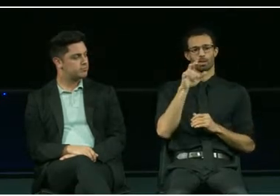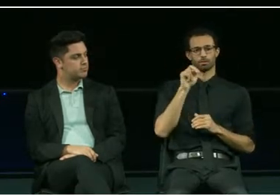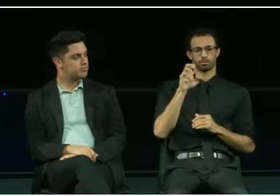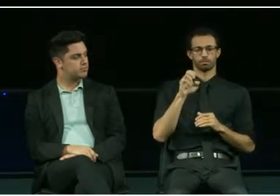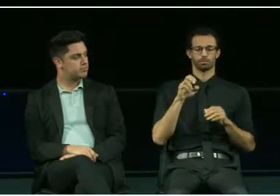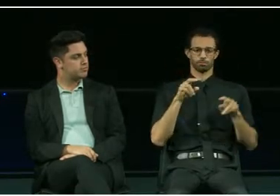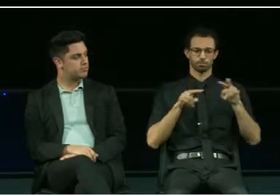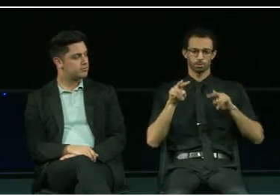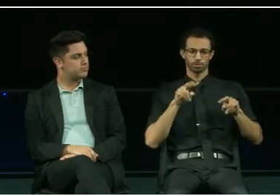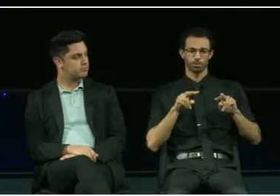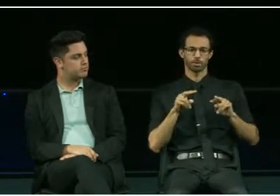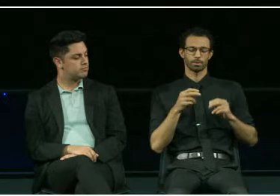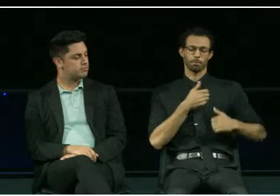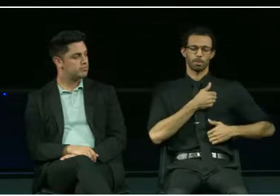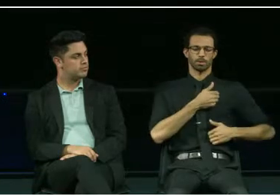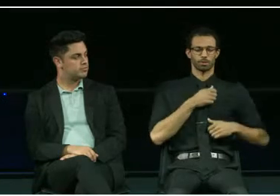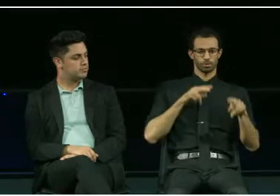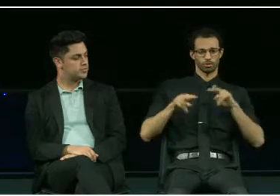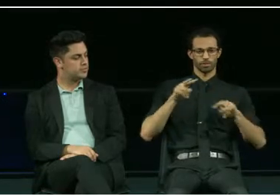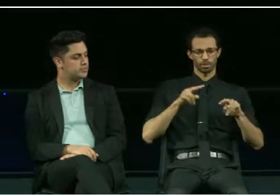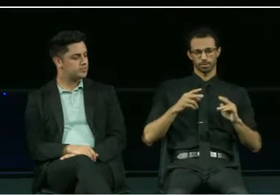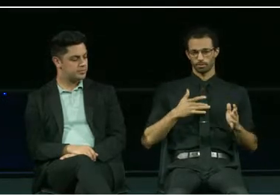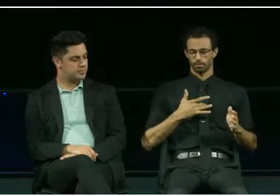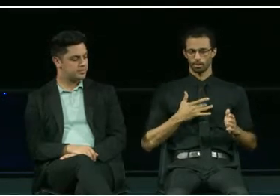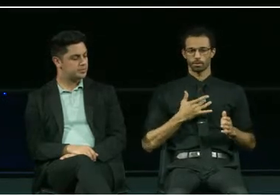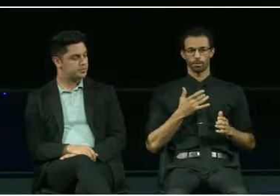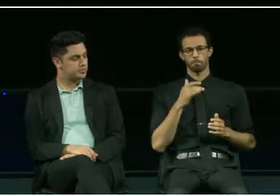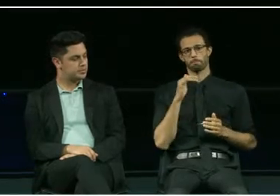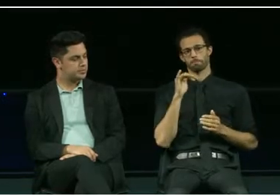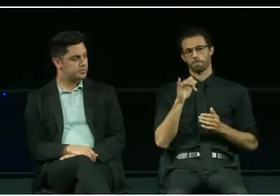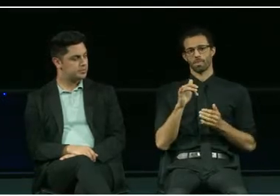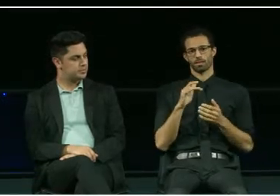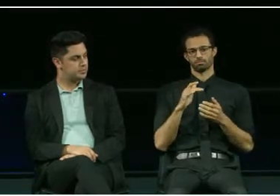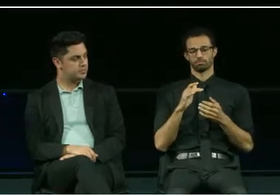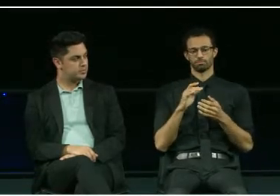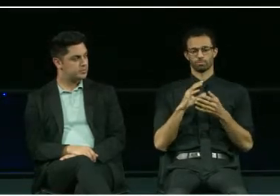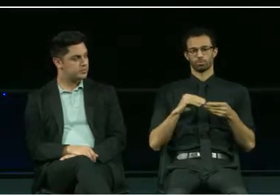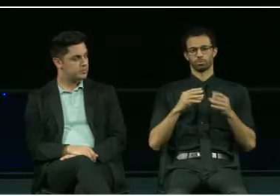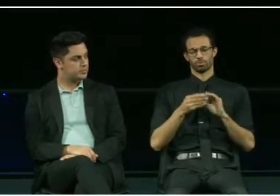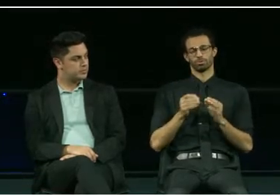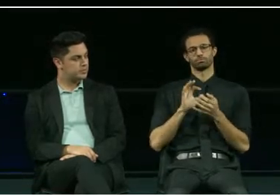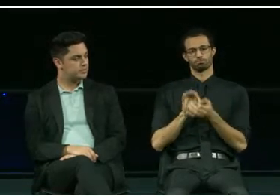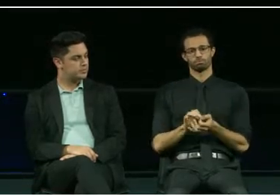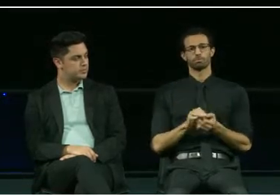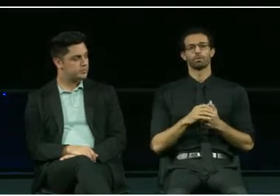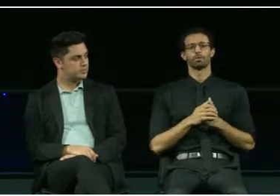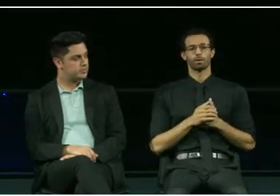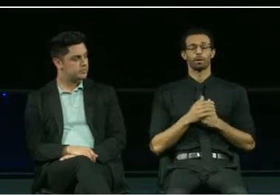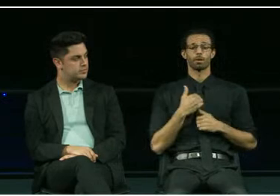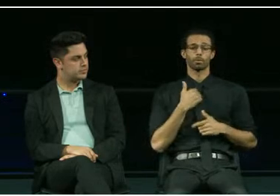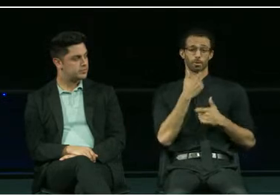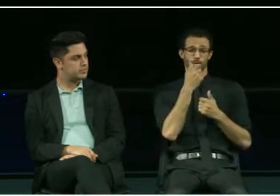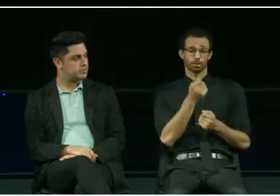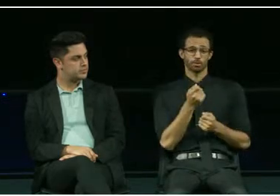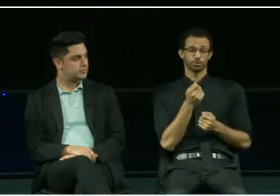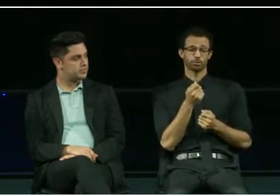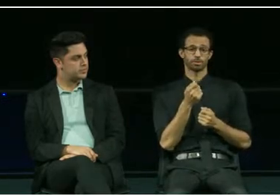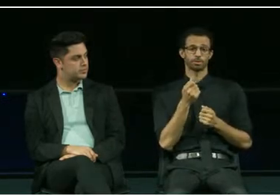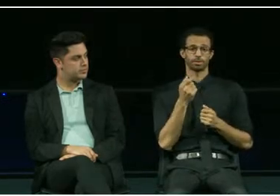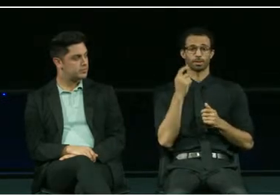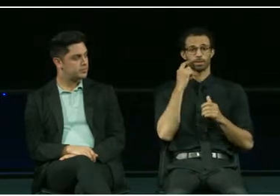surveillance feel, because that's what the story is about. We also, were really interested in this idea of the eye of